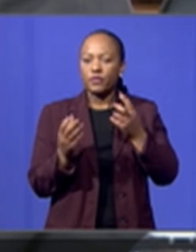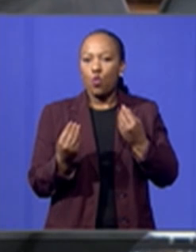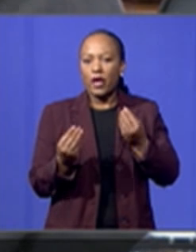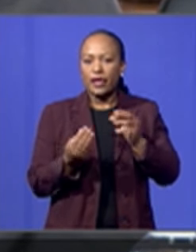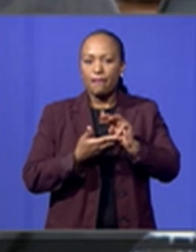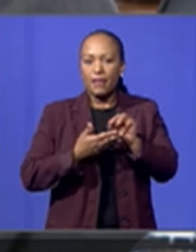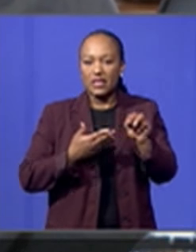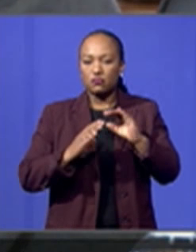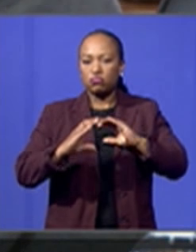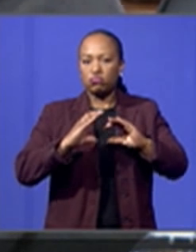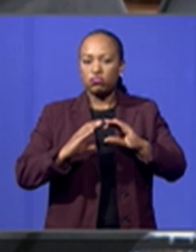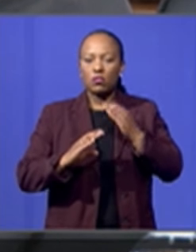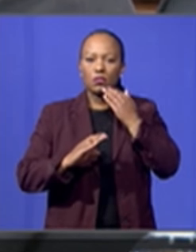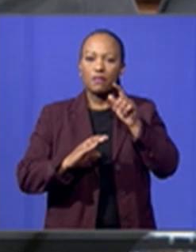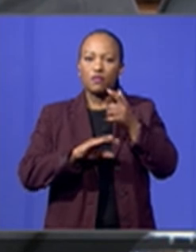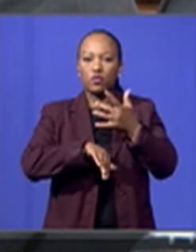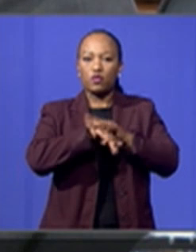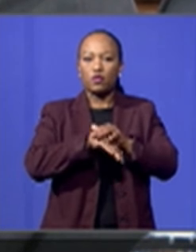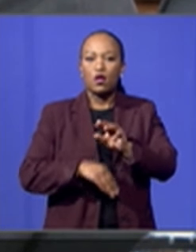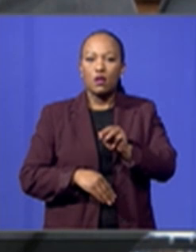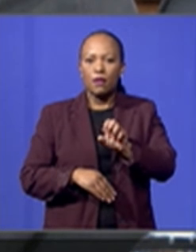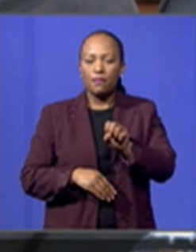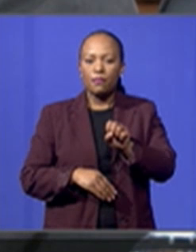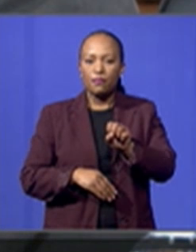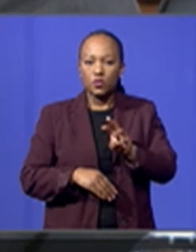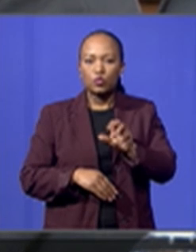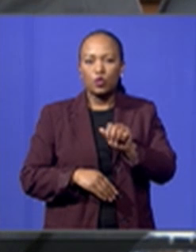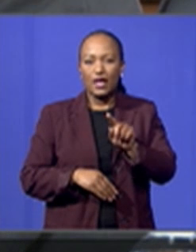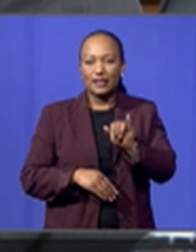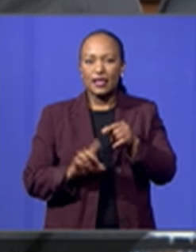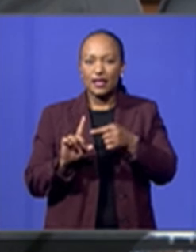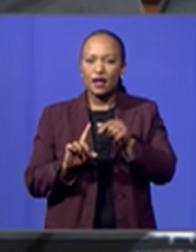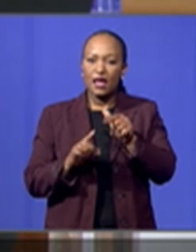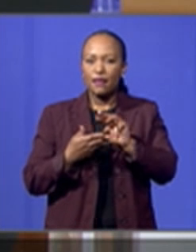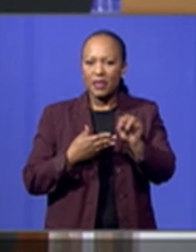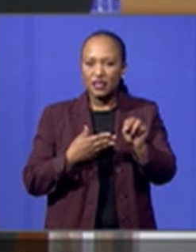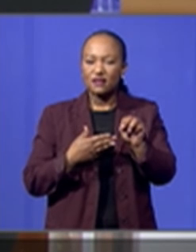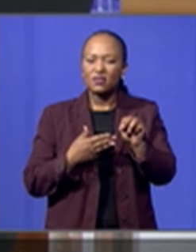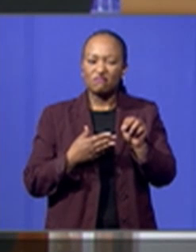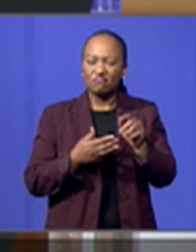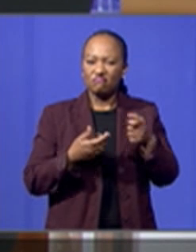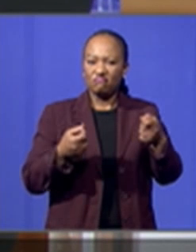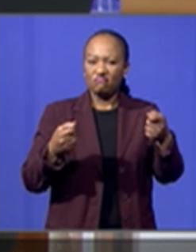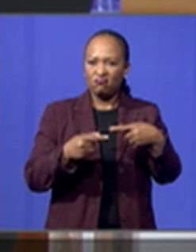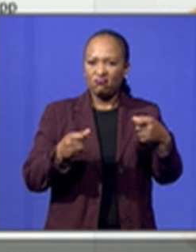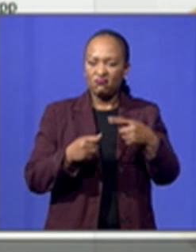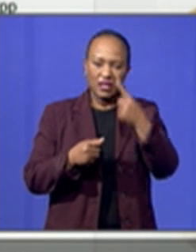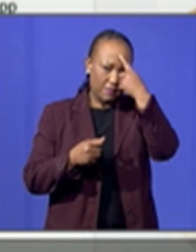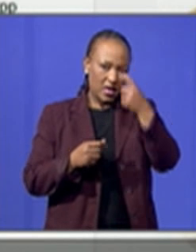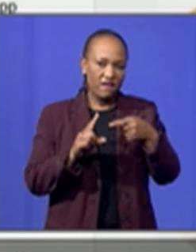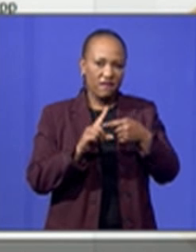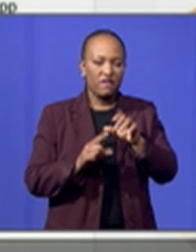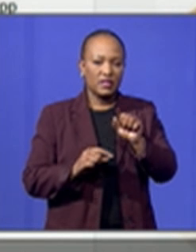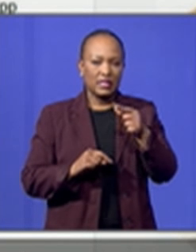tsa WhatsApp tsa Moswe Mswazi Msebe le motsamaisa molaetsa ya go begwang e le gore ke mobelaelwa e leng Fani